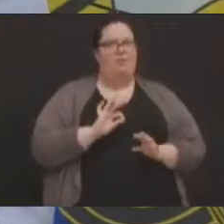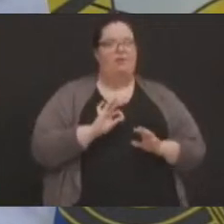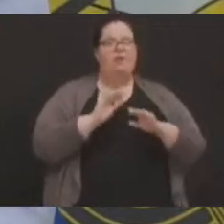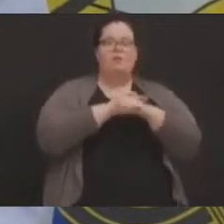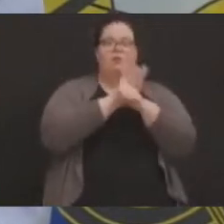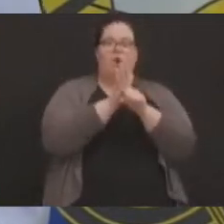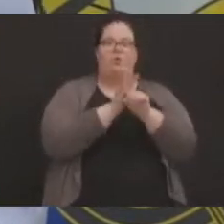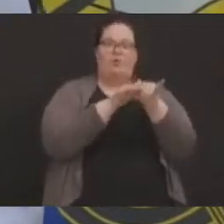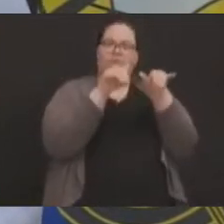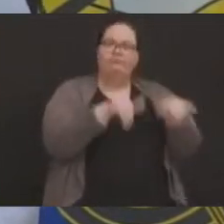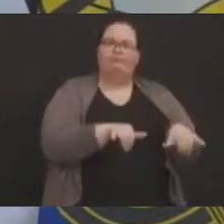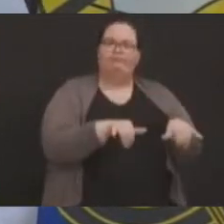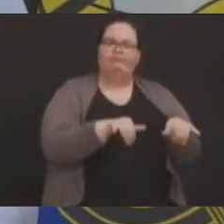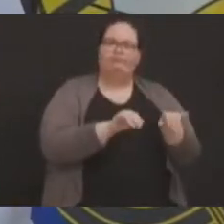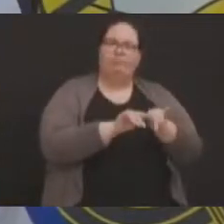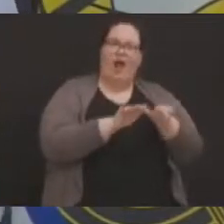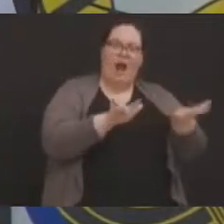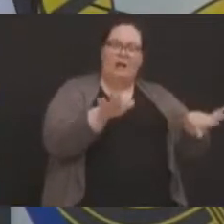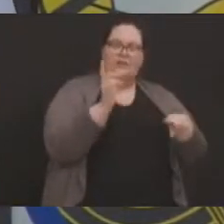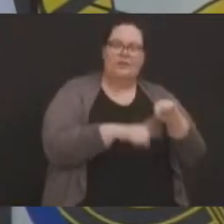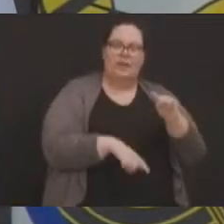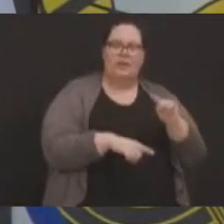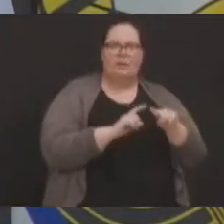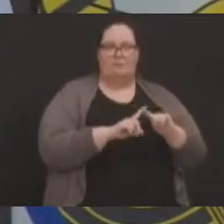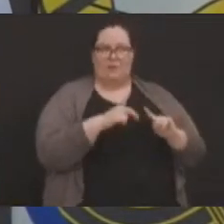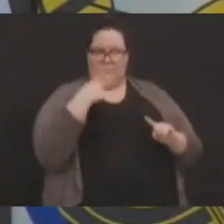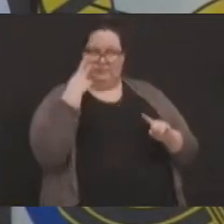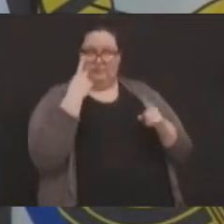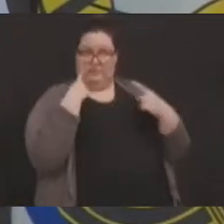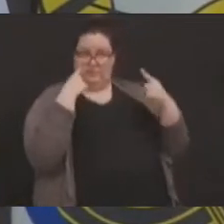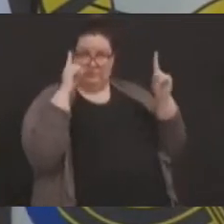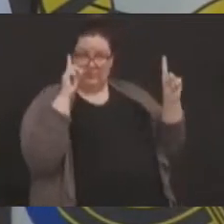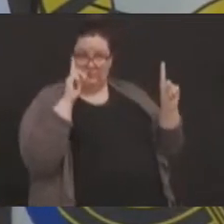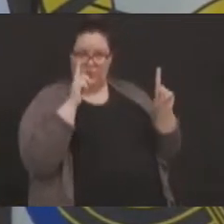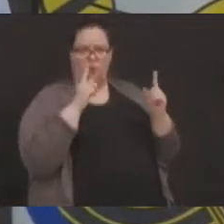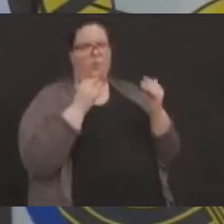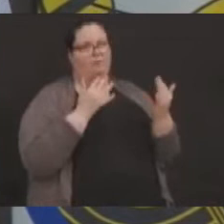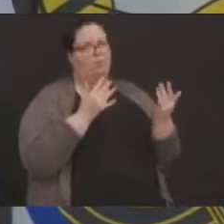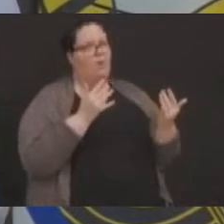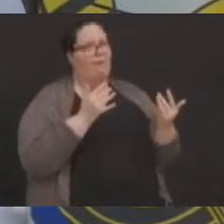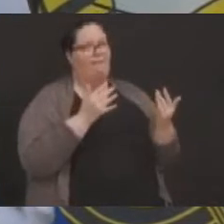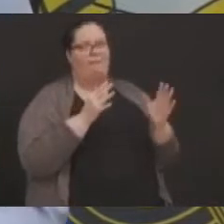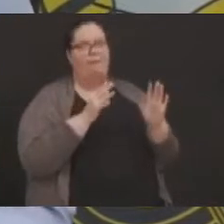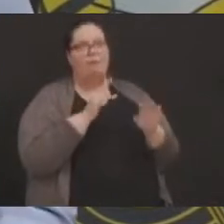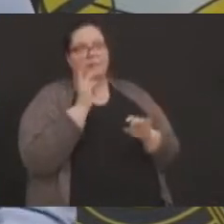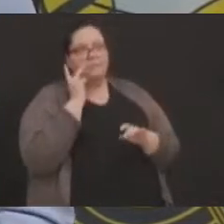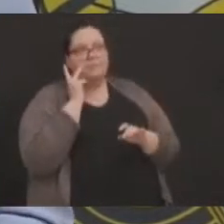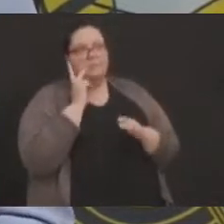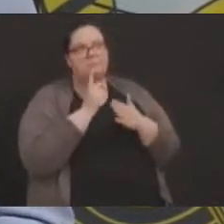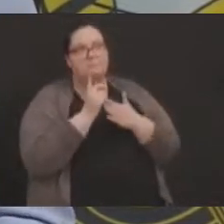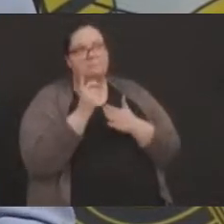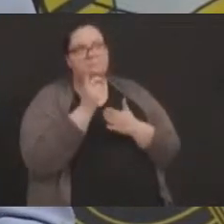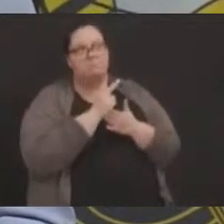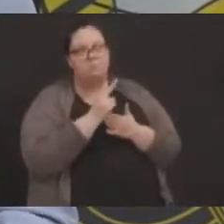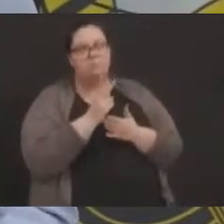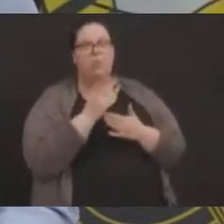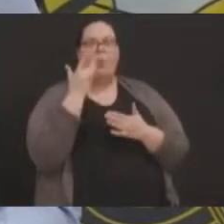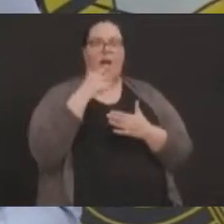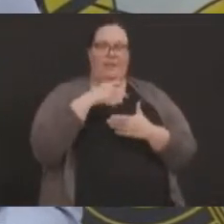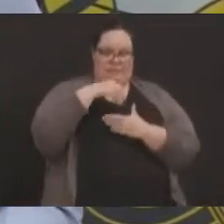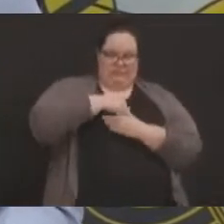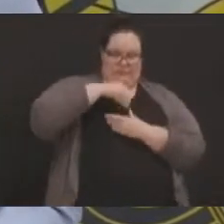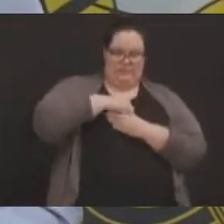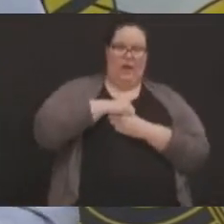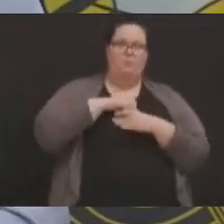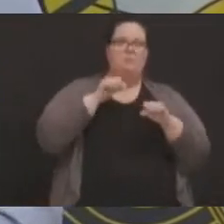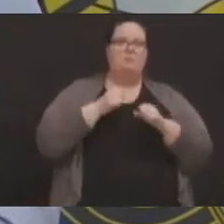incubation period is 2 weeks, so that is how long we know it will take to see the full effects of these actions.